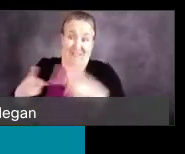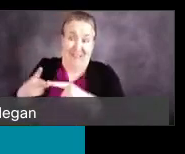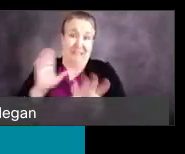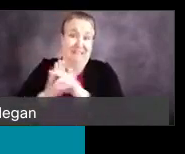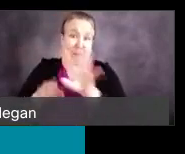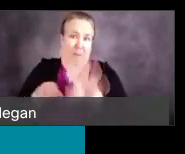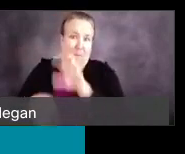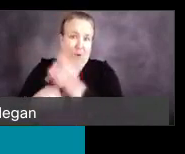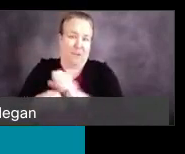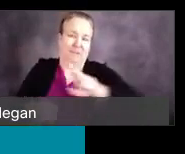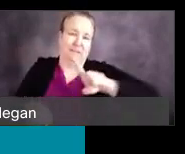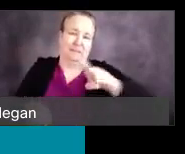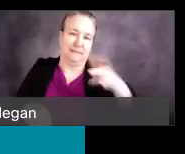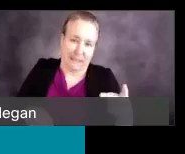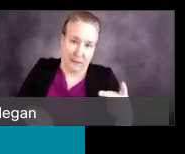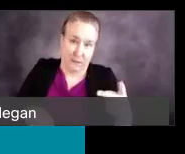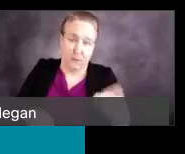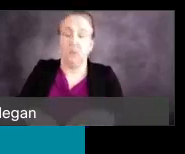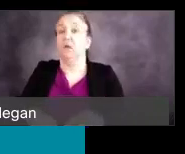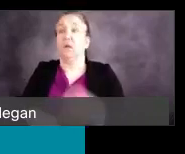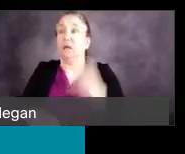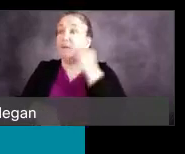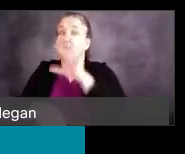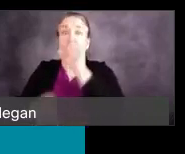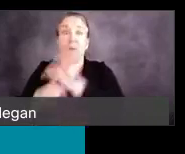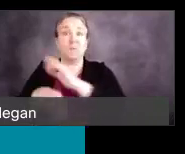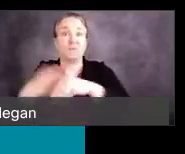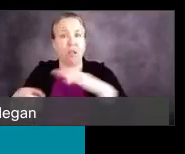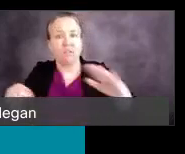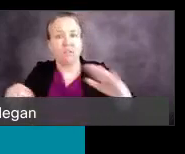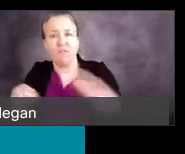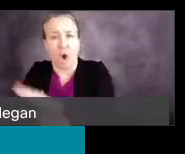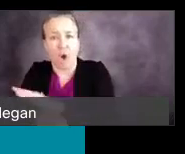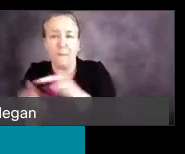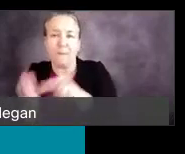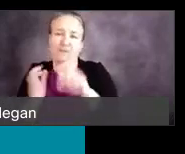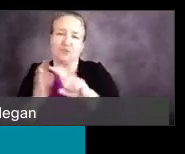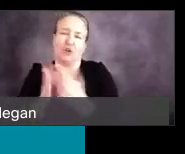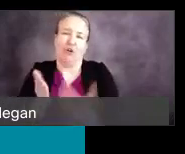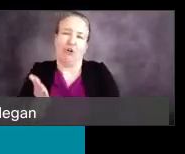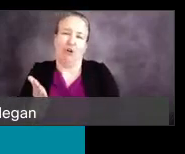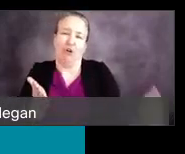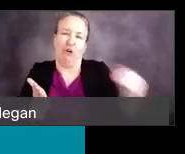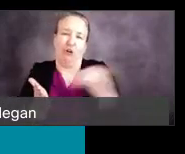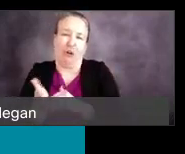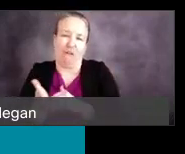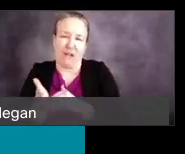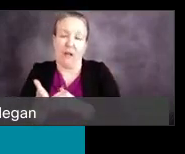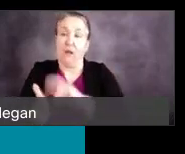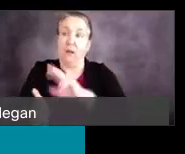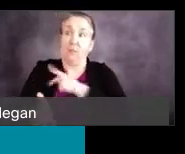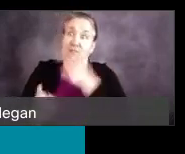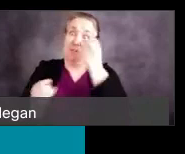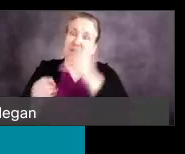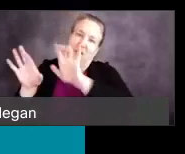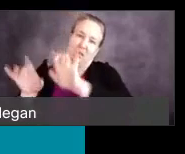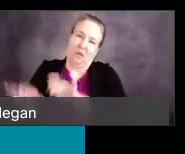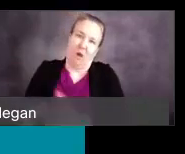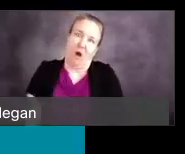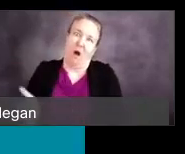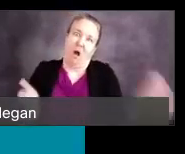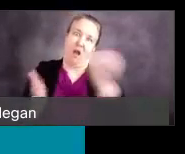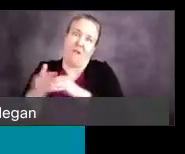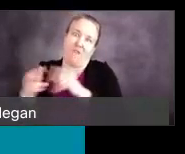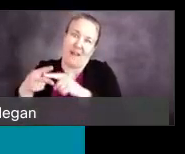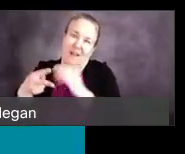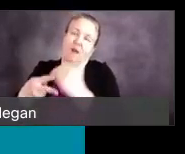time, and that if all of the appointments are taken, you have to start over and resubmit your personal information before you can choose